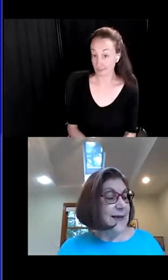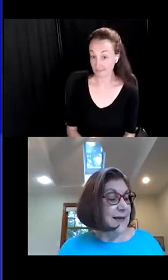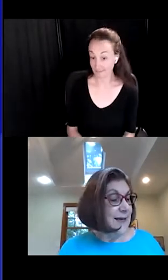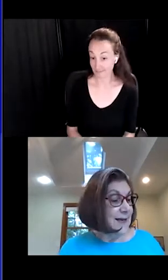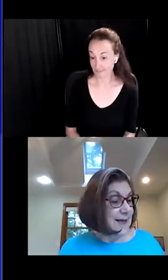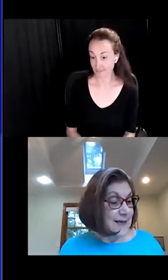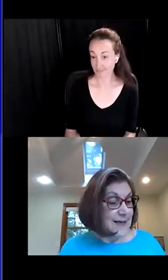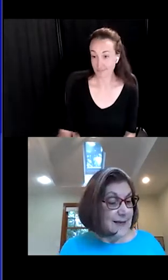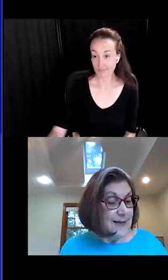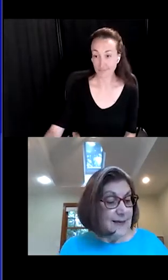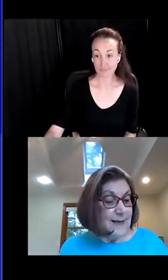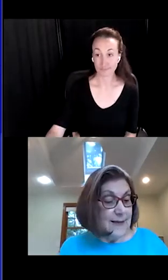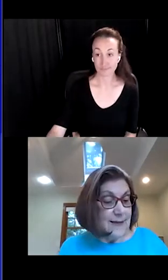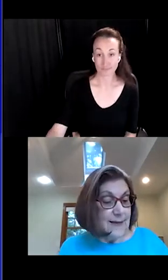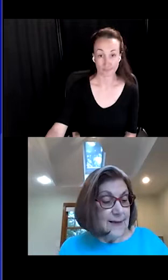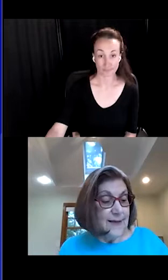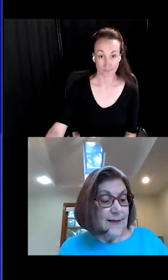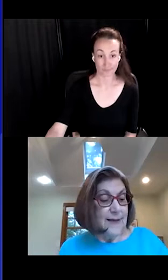Okay.